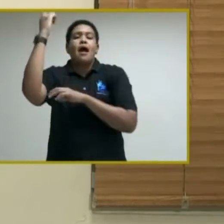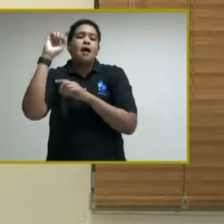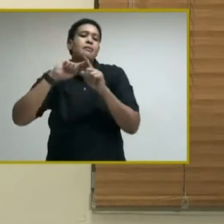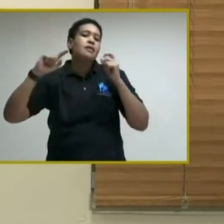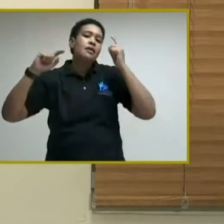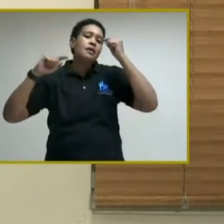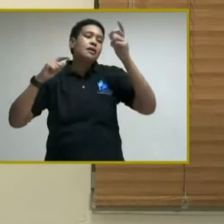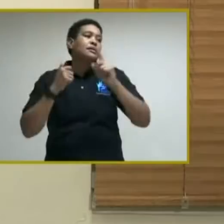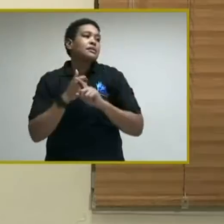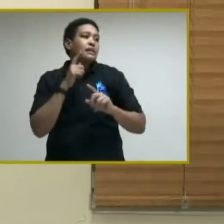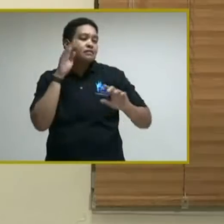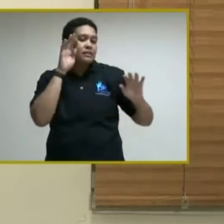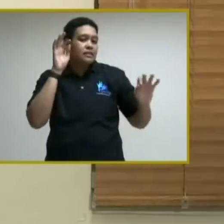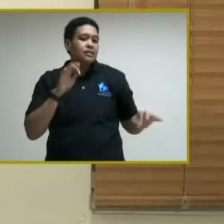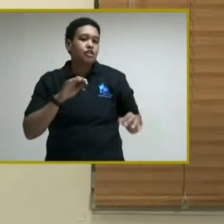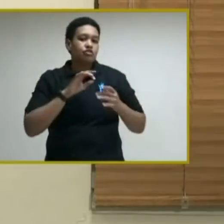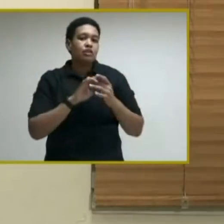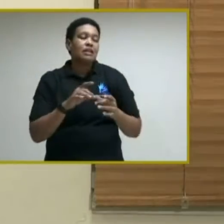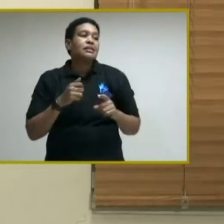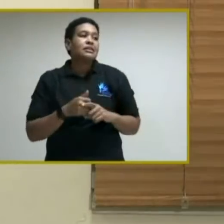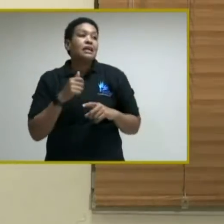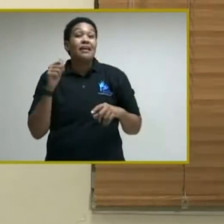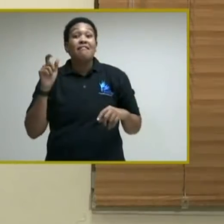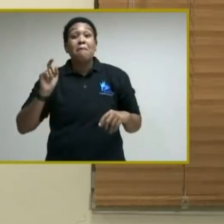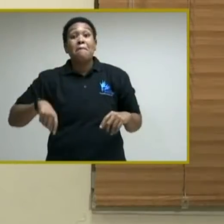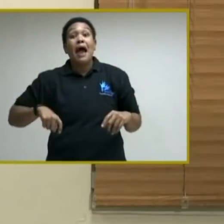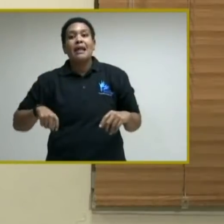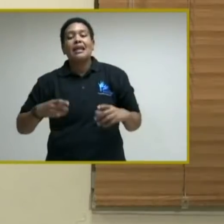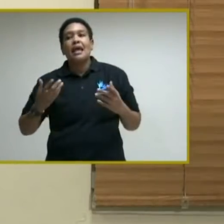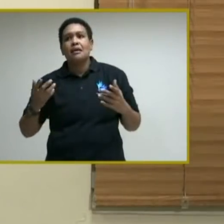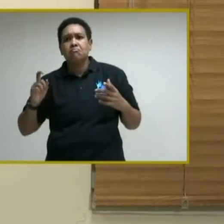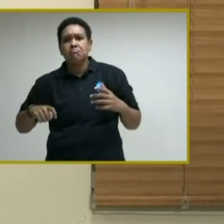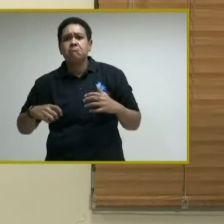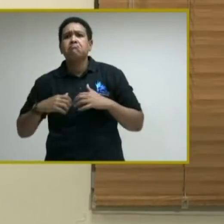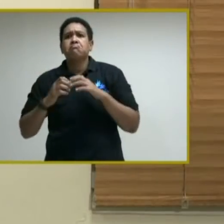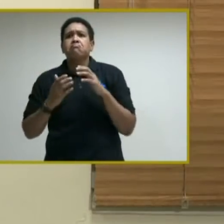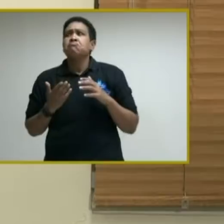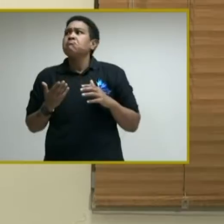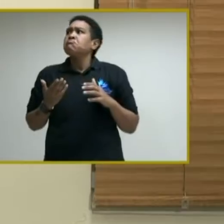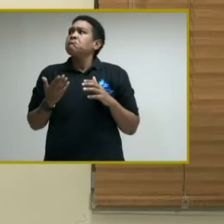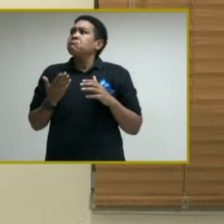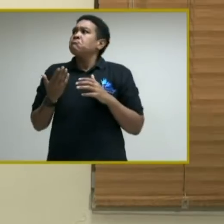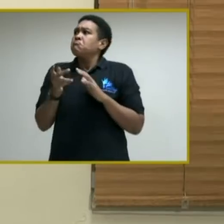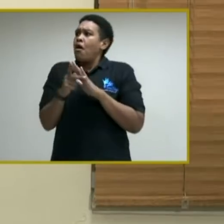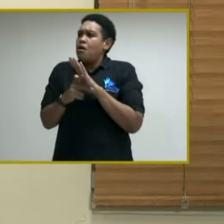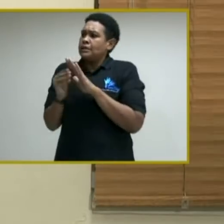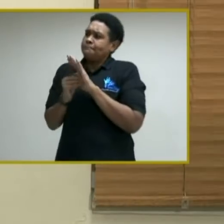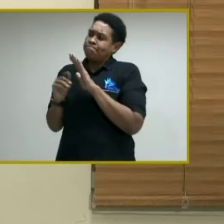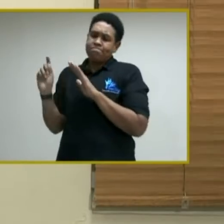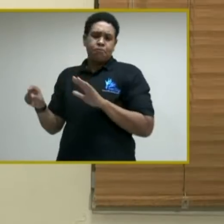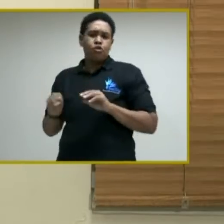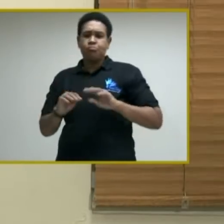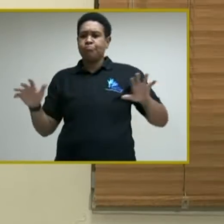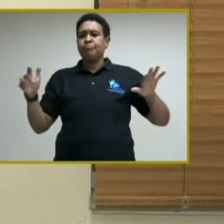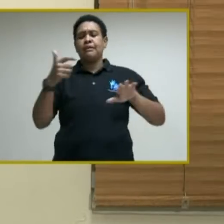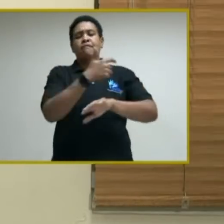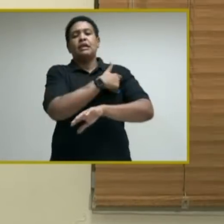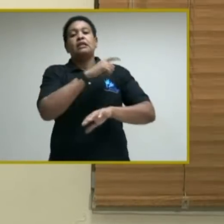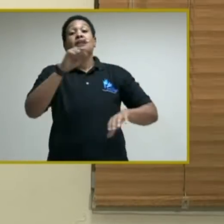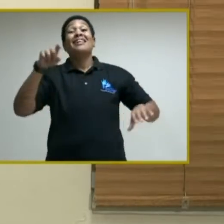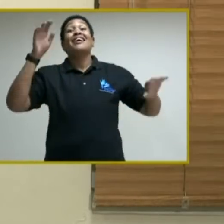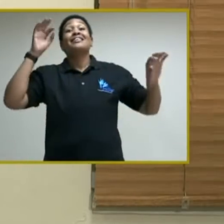the decision in terms of a mandate is a decision that will be taken by